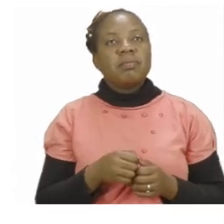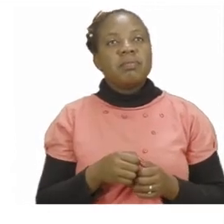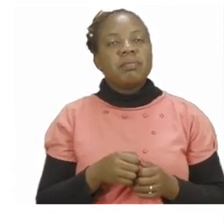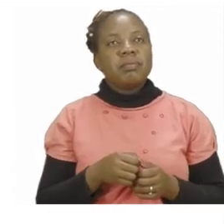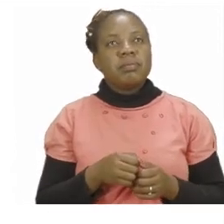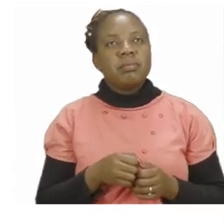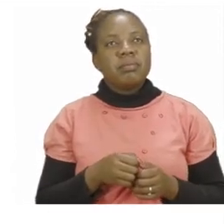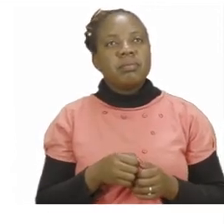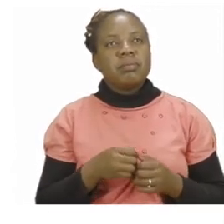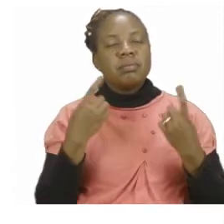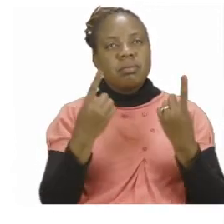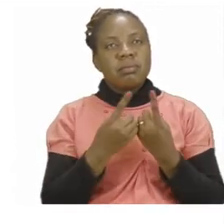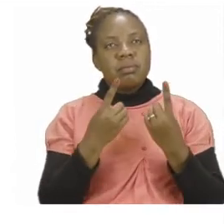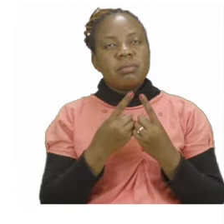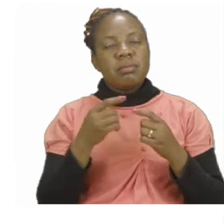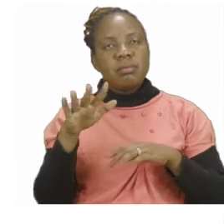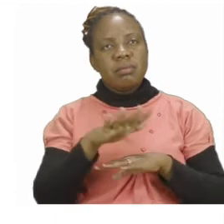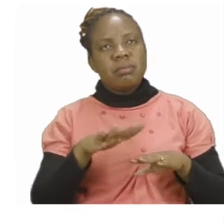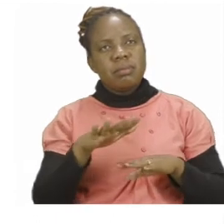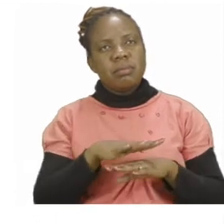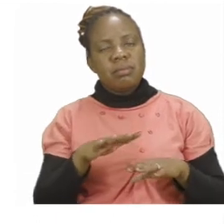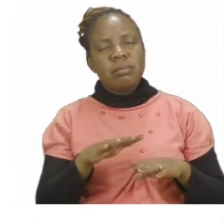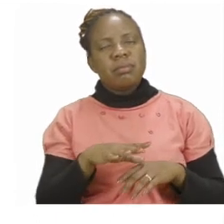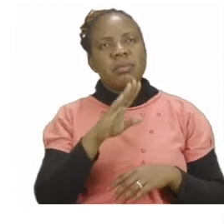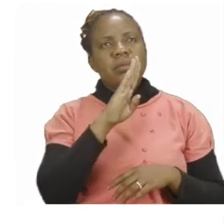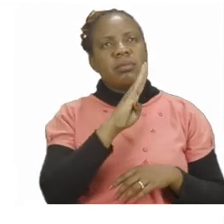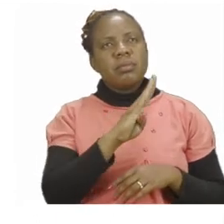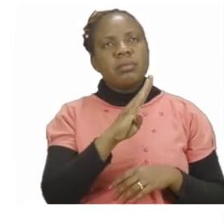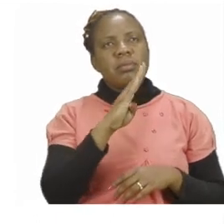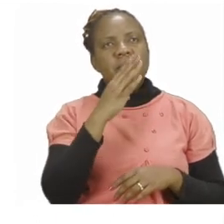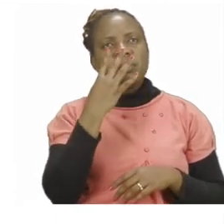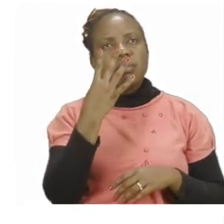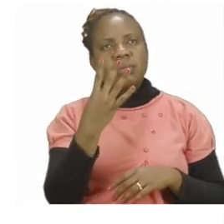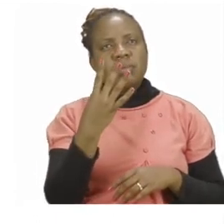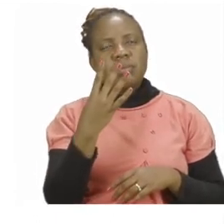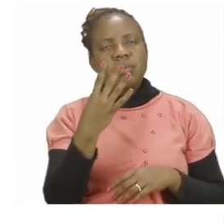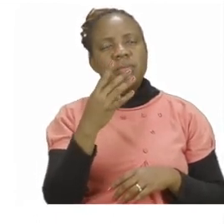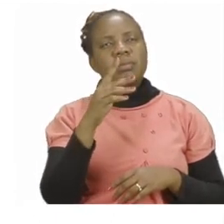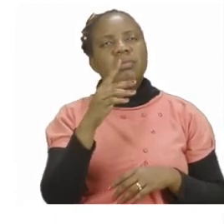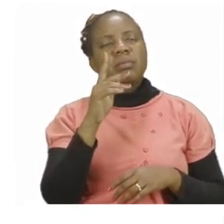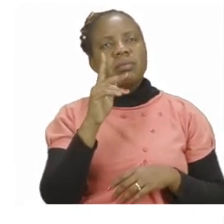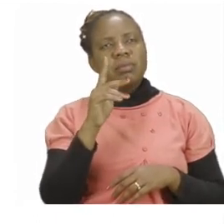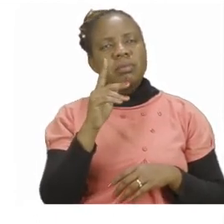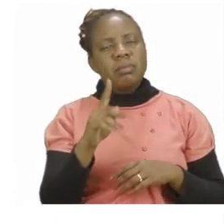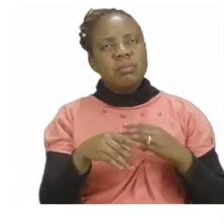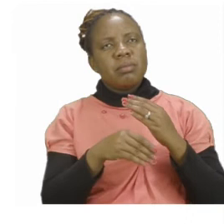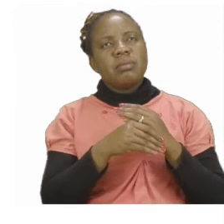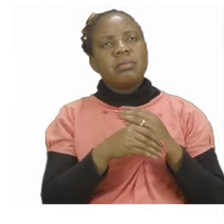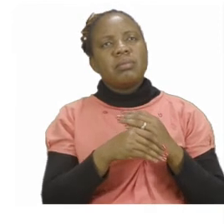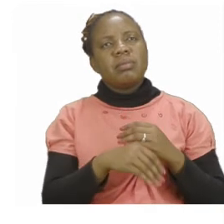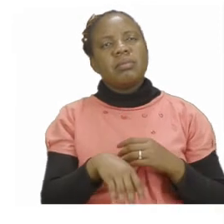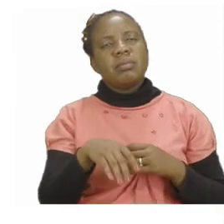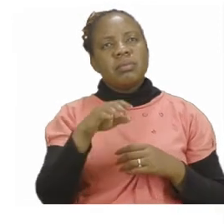the play area location is B4 and E2.